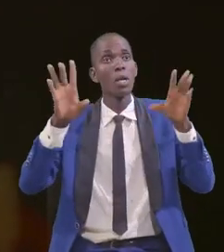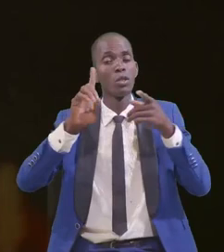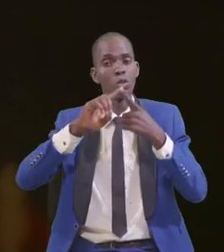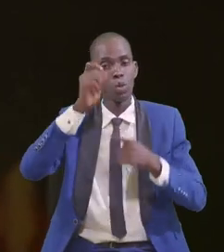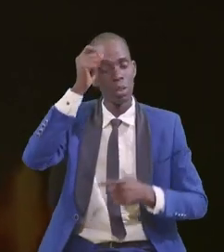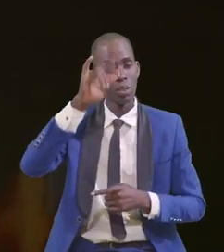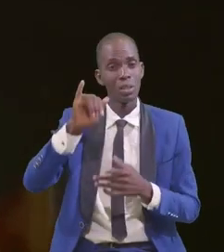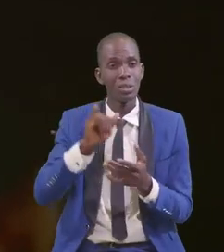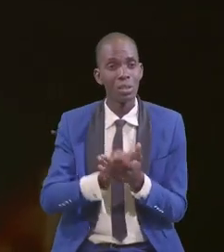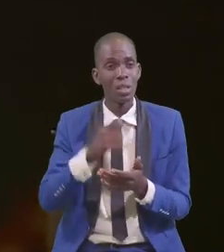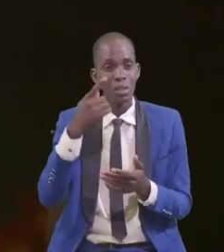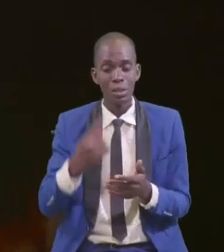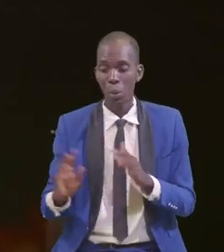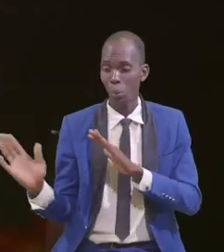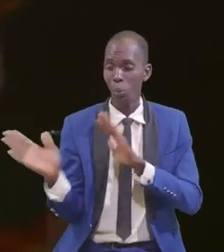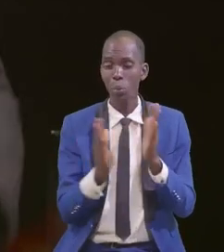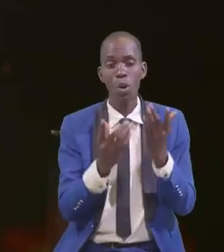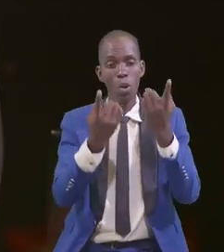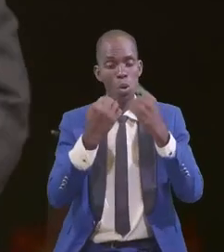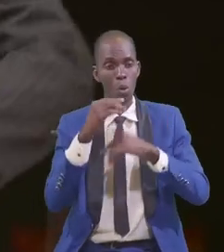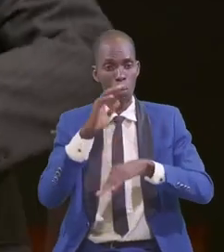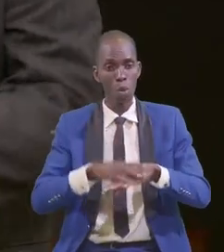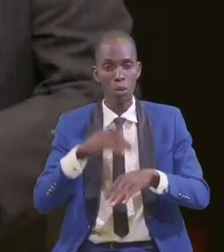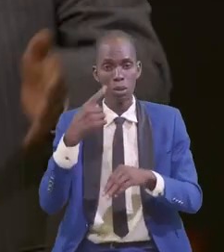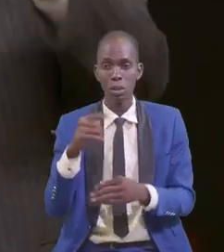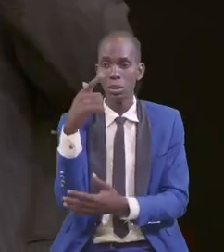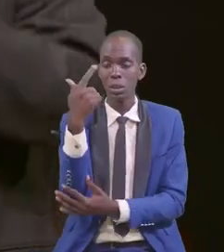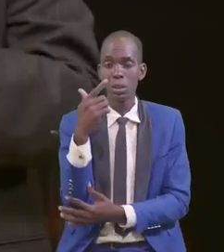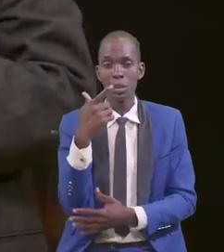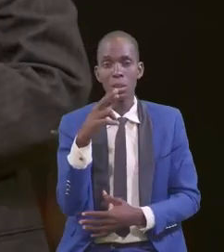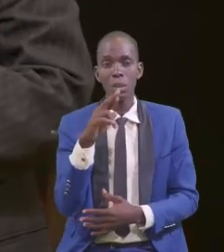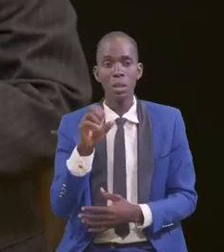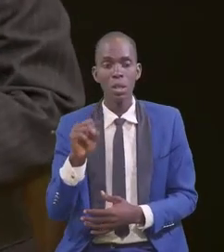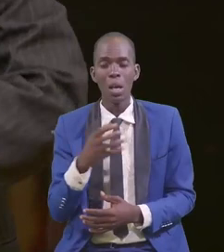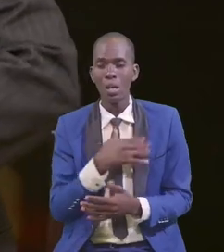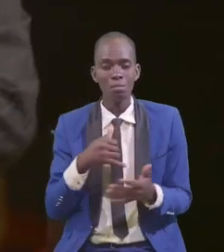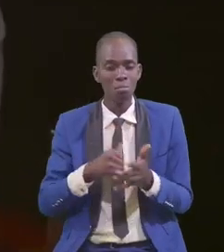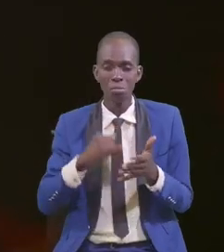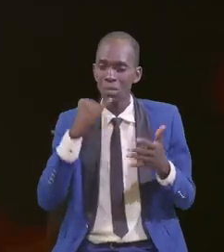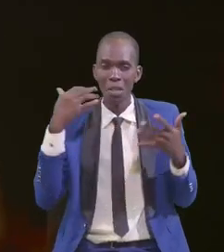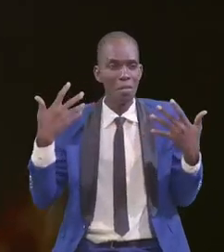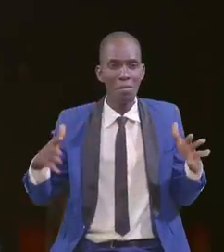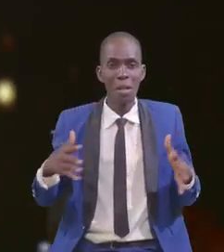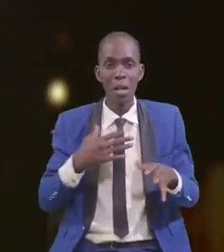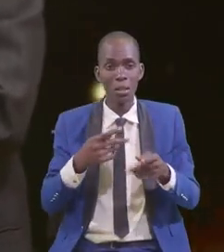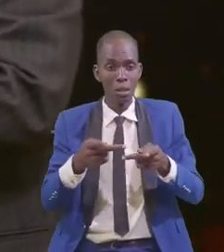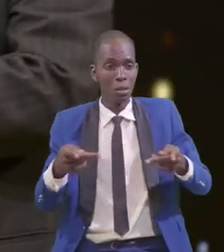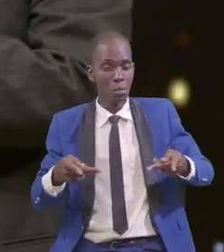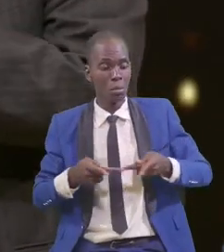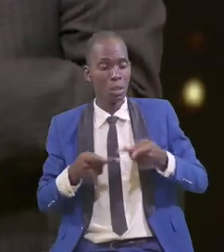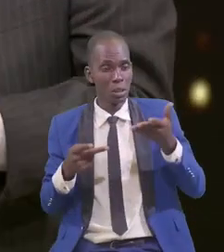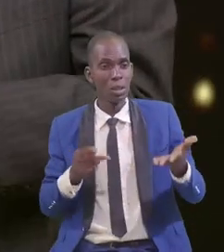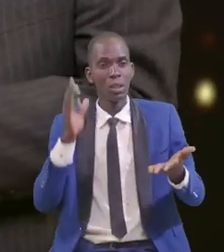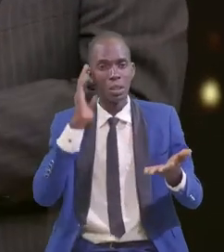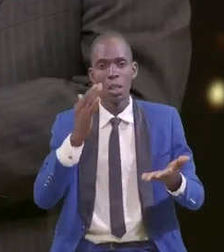wind passeth over the grass, and it is gone, and the place thereof shall know